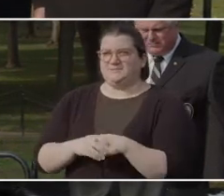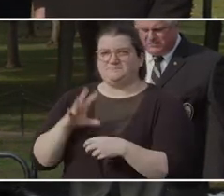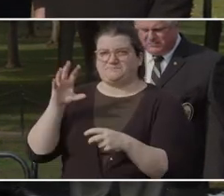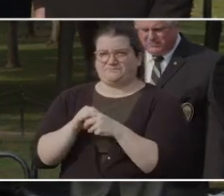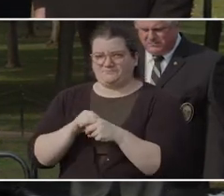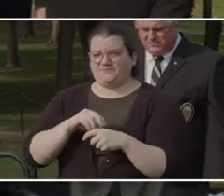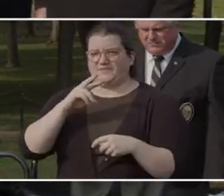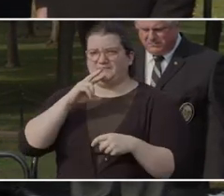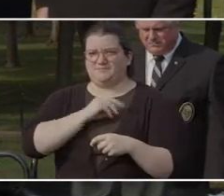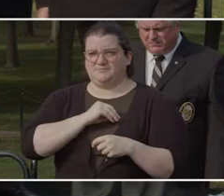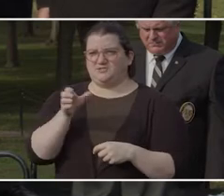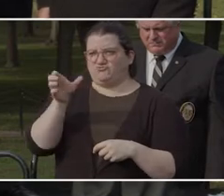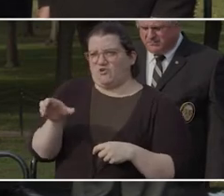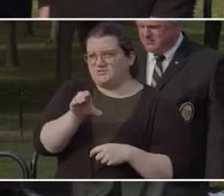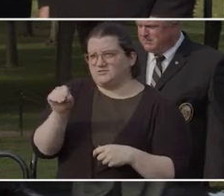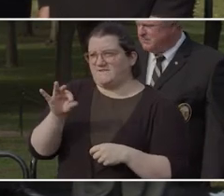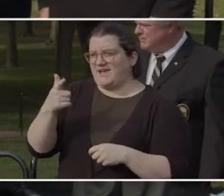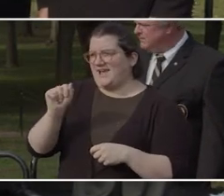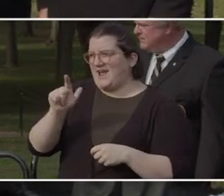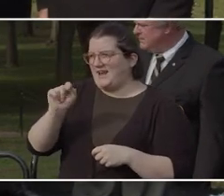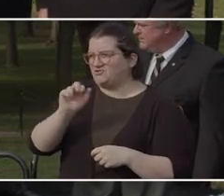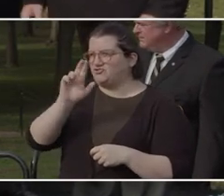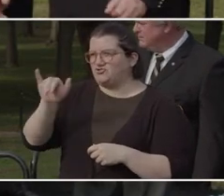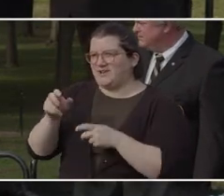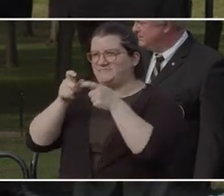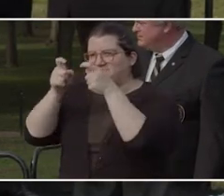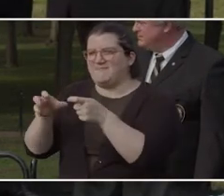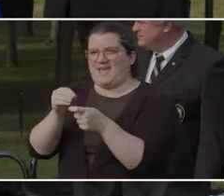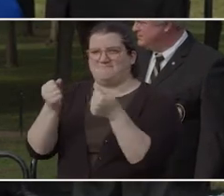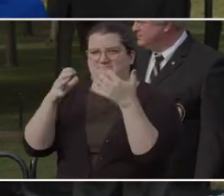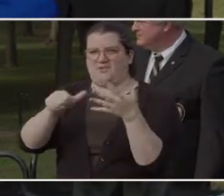of Gallantry. Please welcome Captain Faraday.